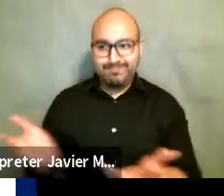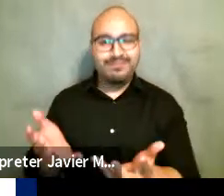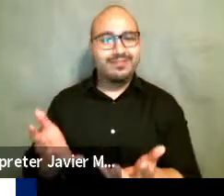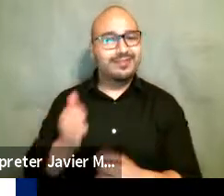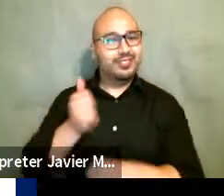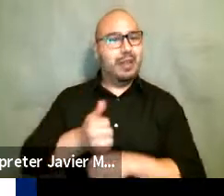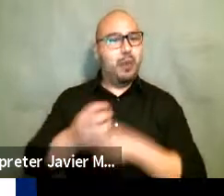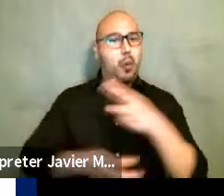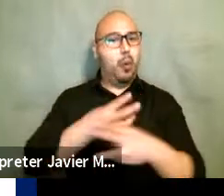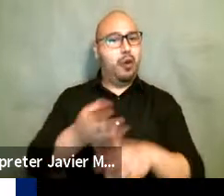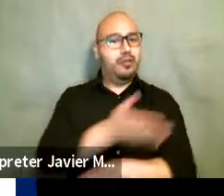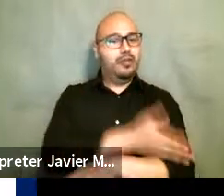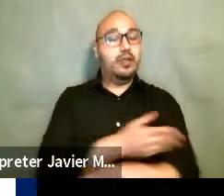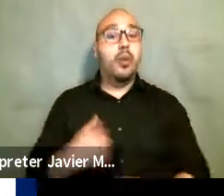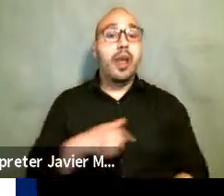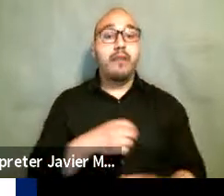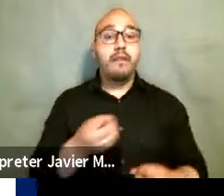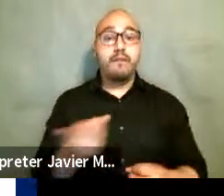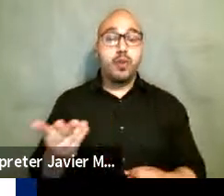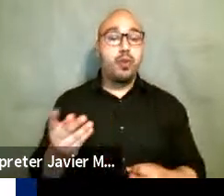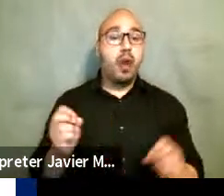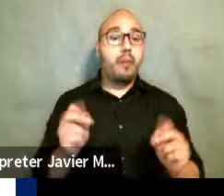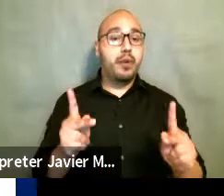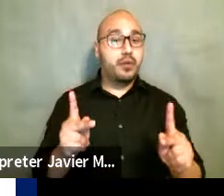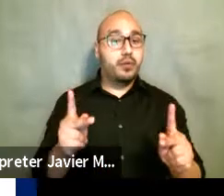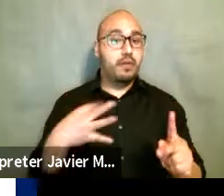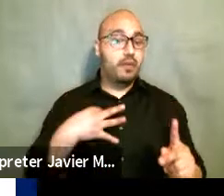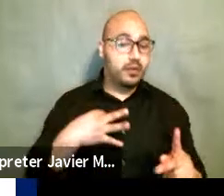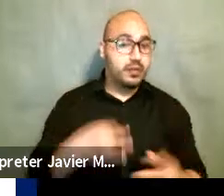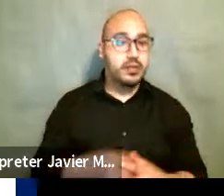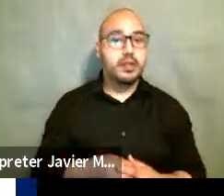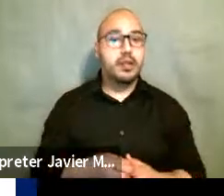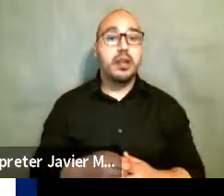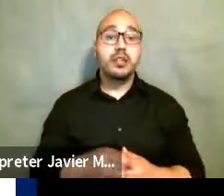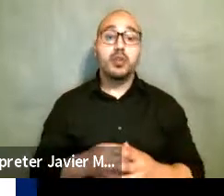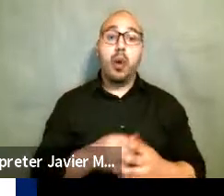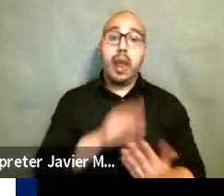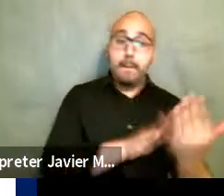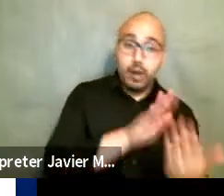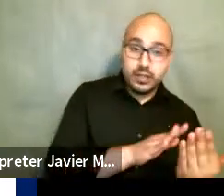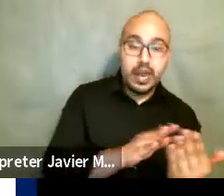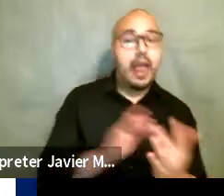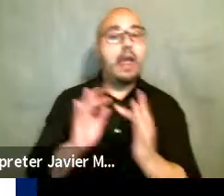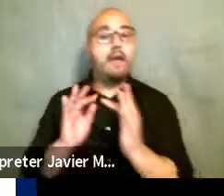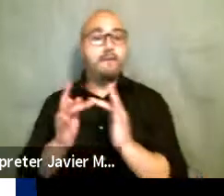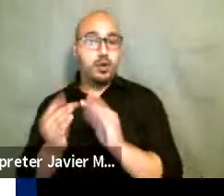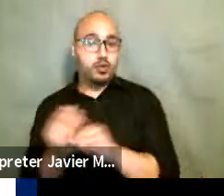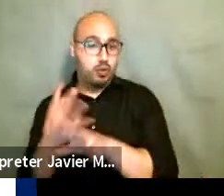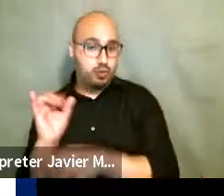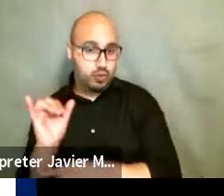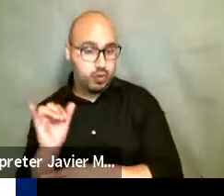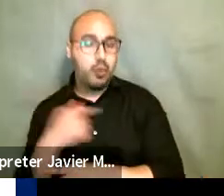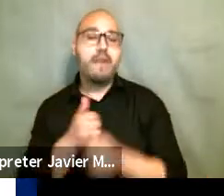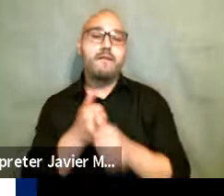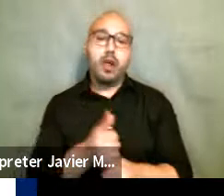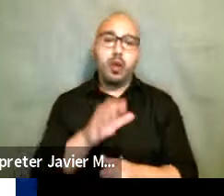of volunteer opportunities in person, and virtual also. We do practice COVID safety guidelines.